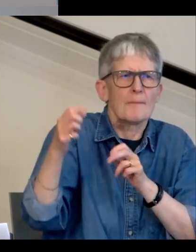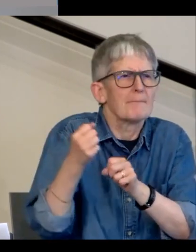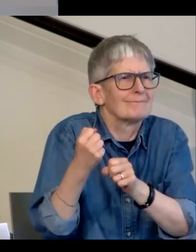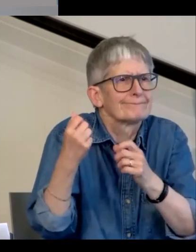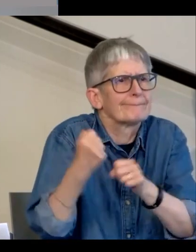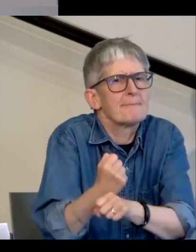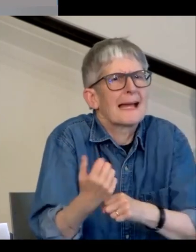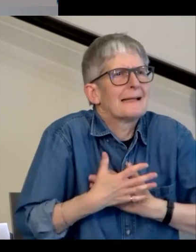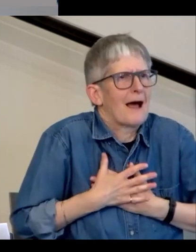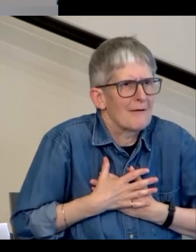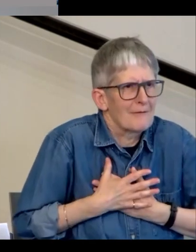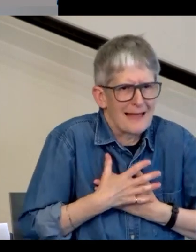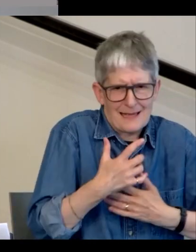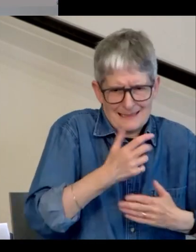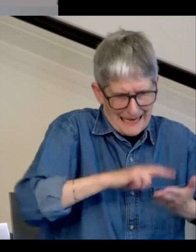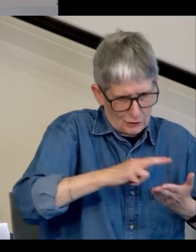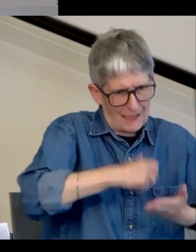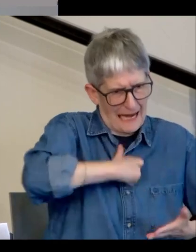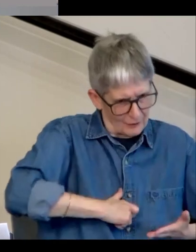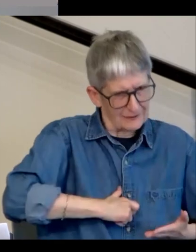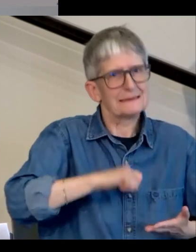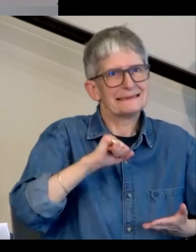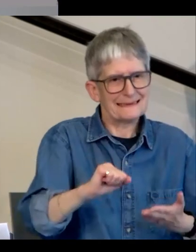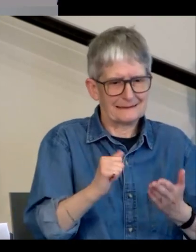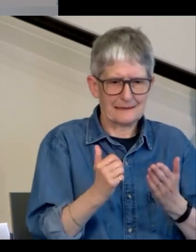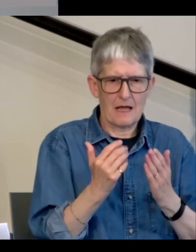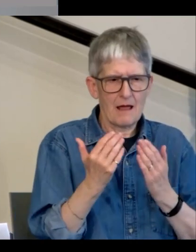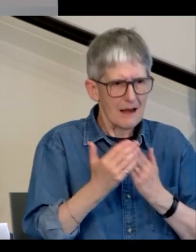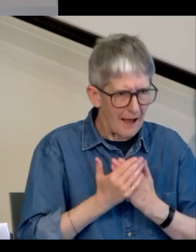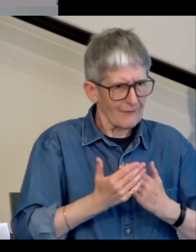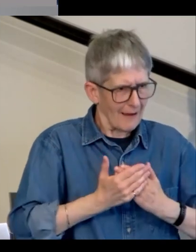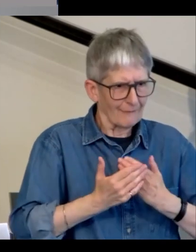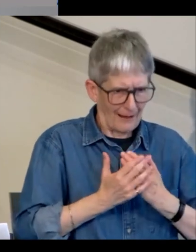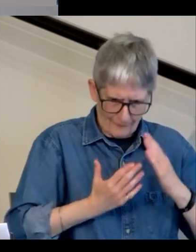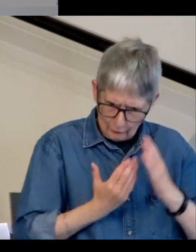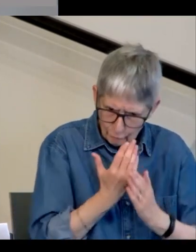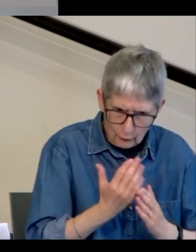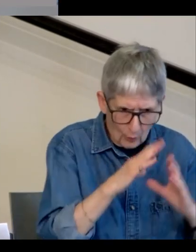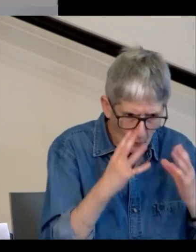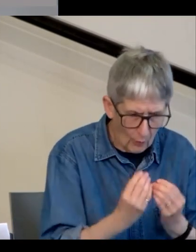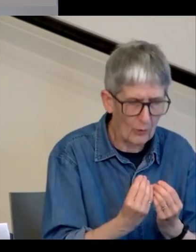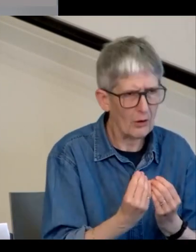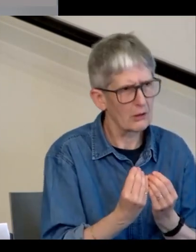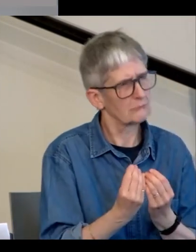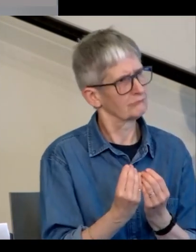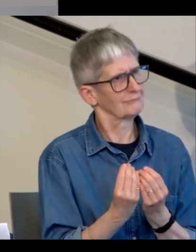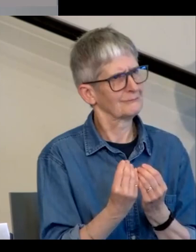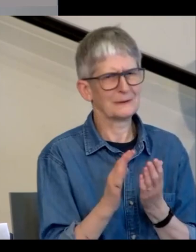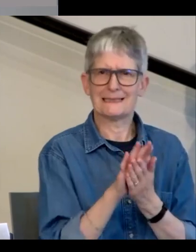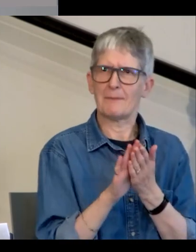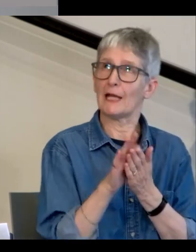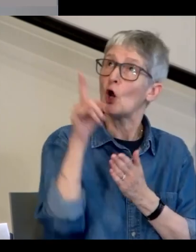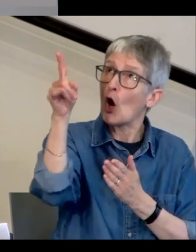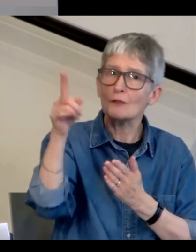his nature and character is love through and through, what does God's love look like